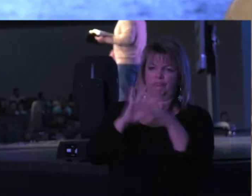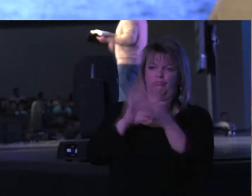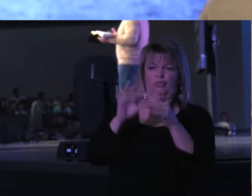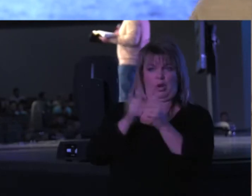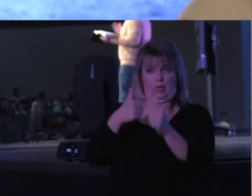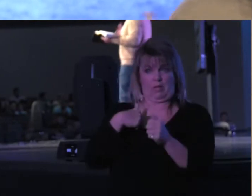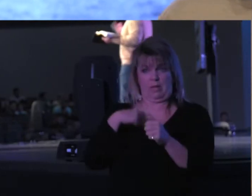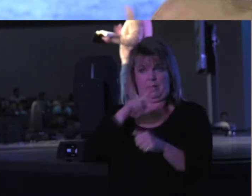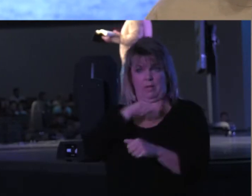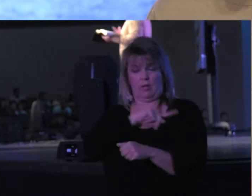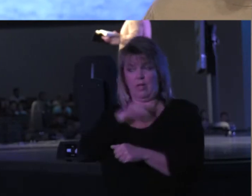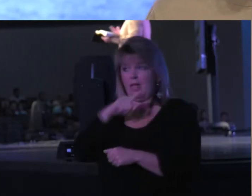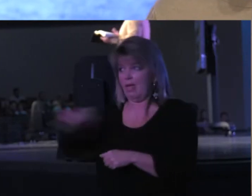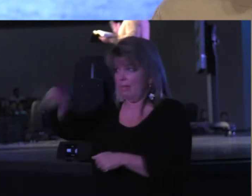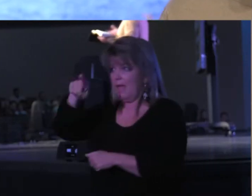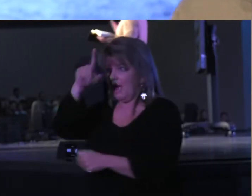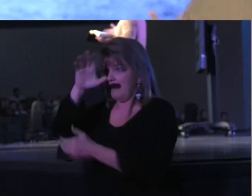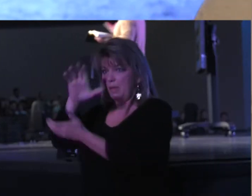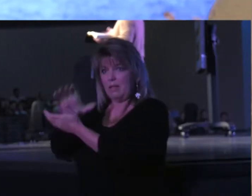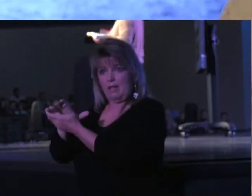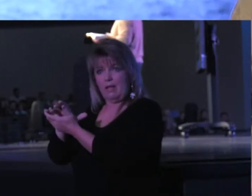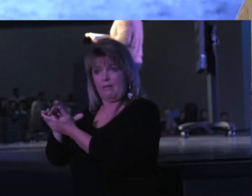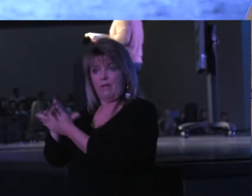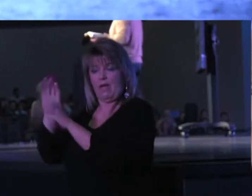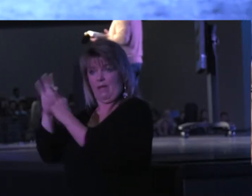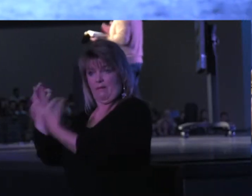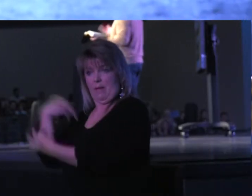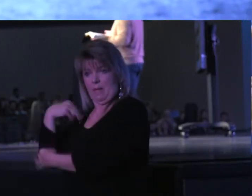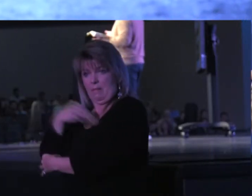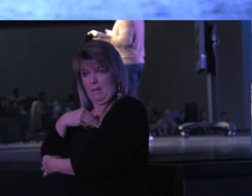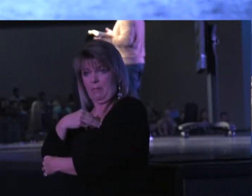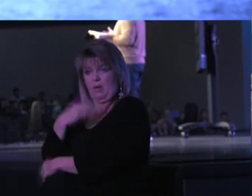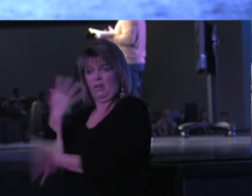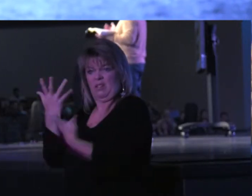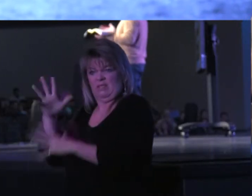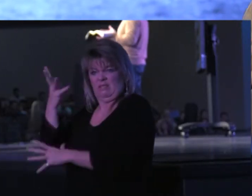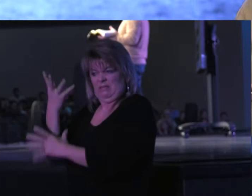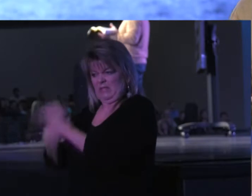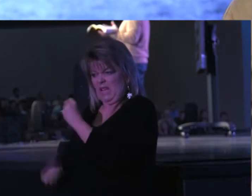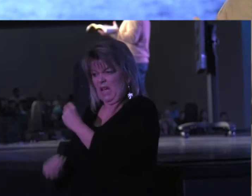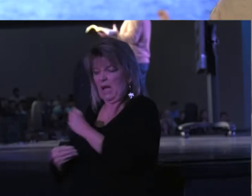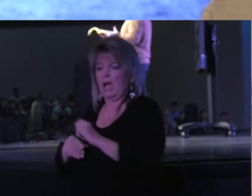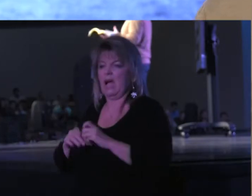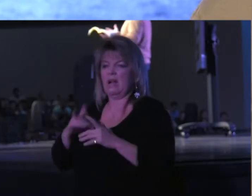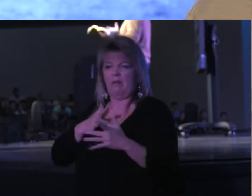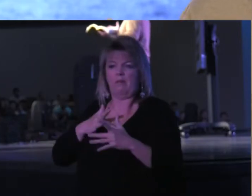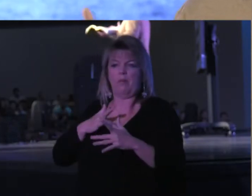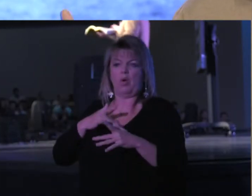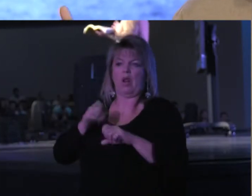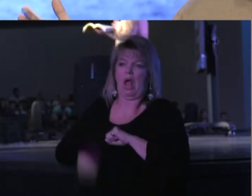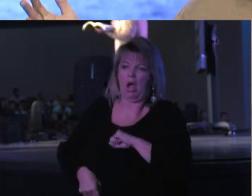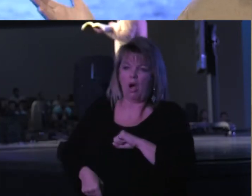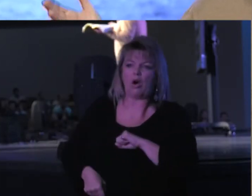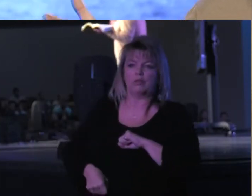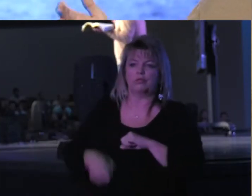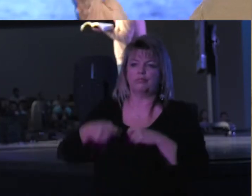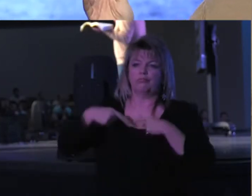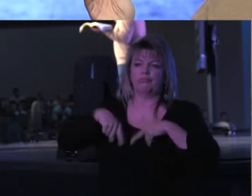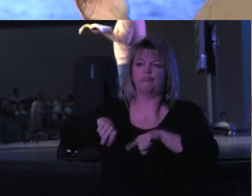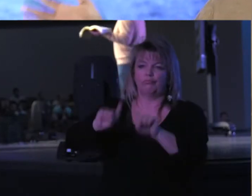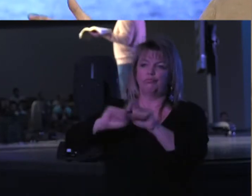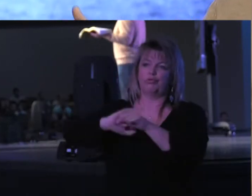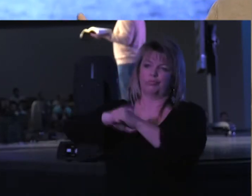personally that they believe a family member has died of a broken heart during